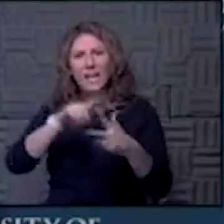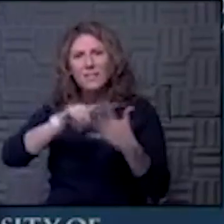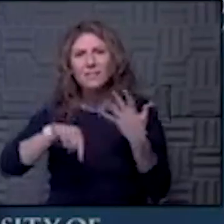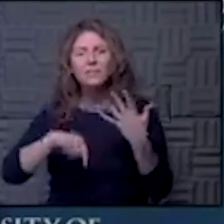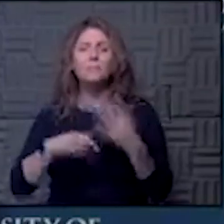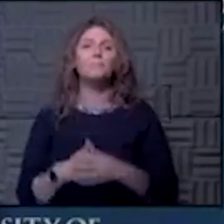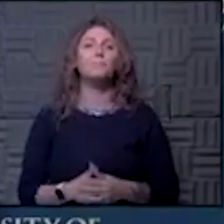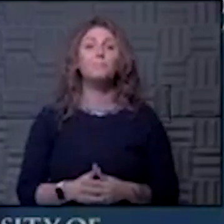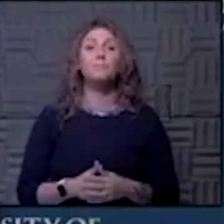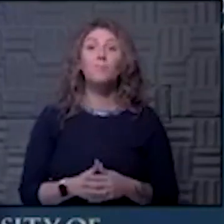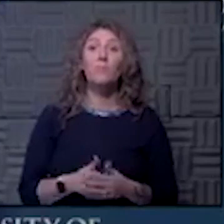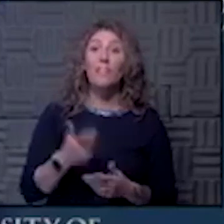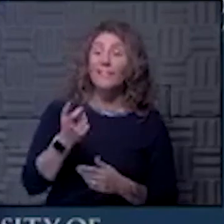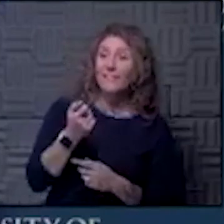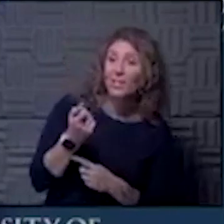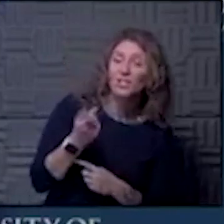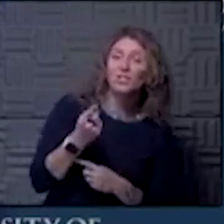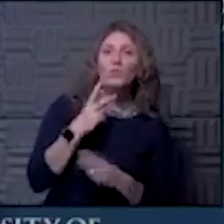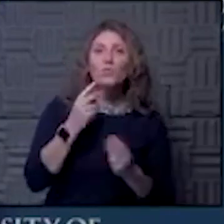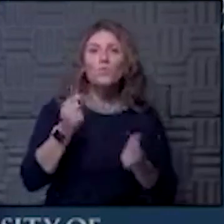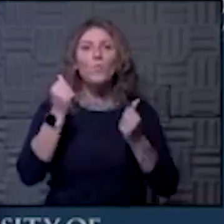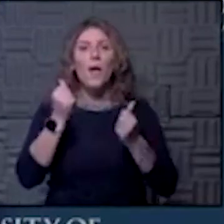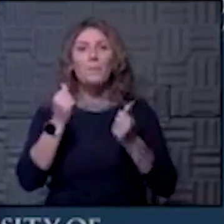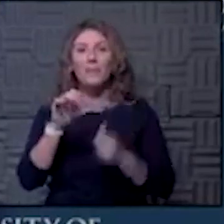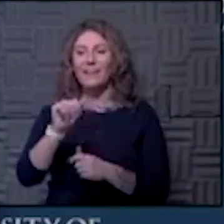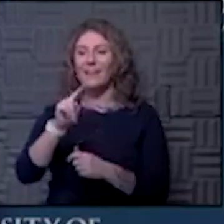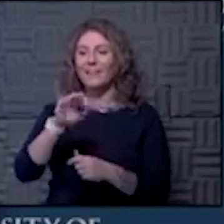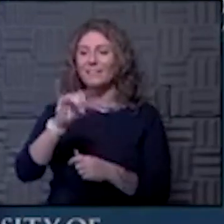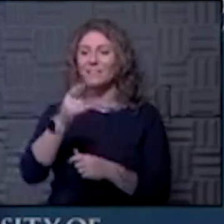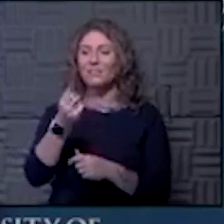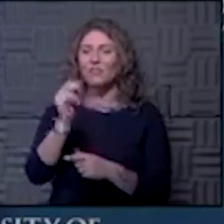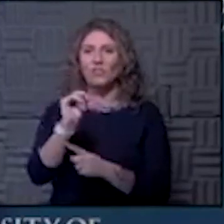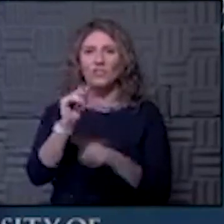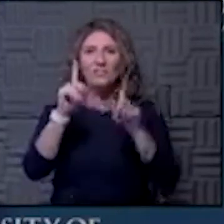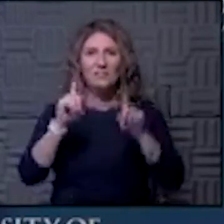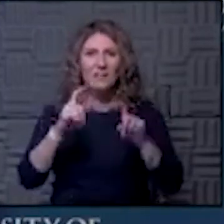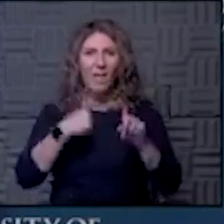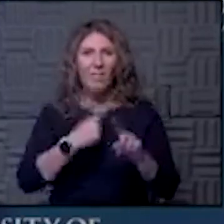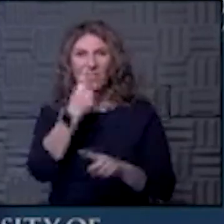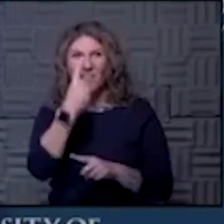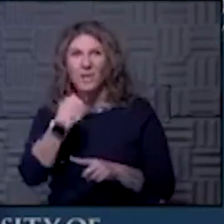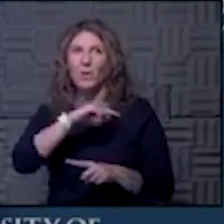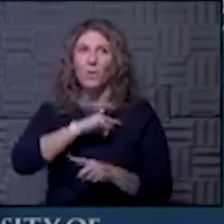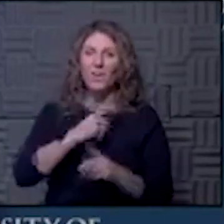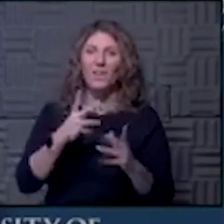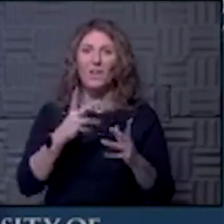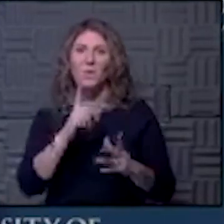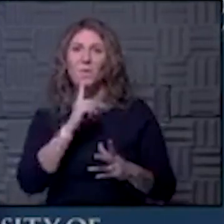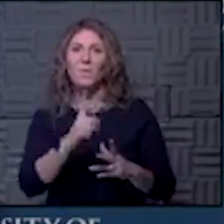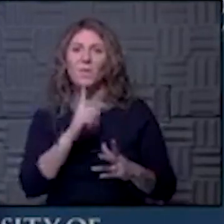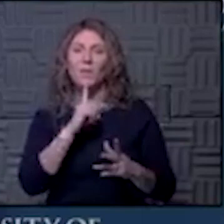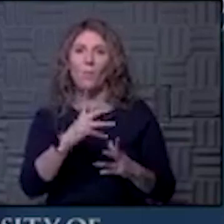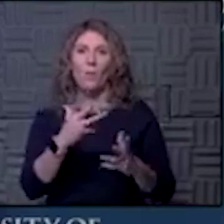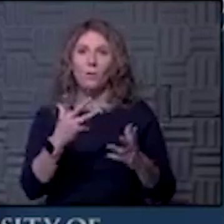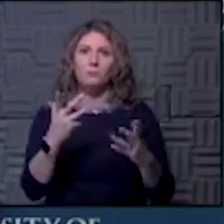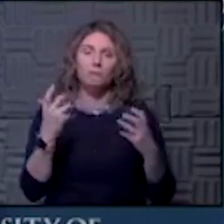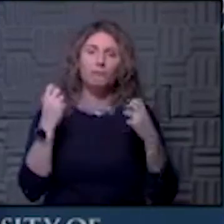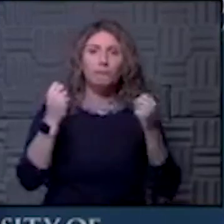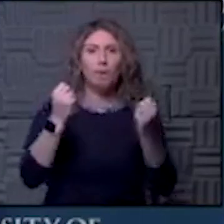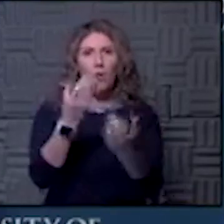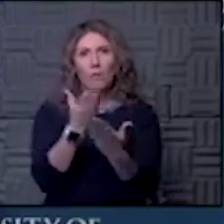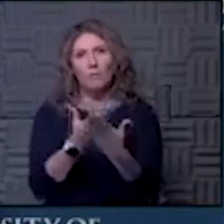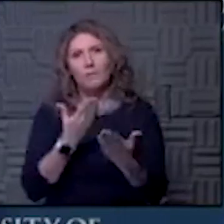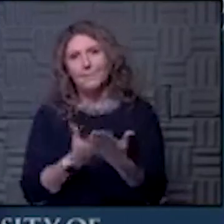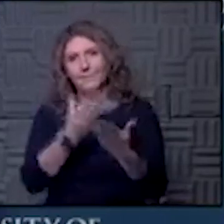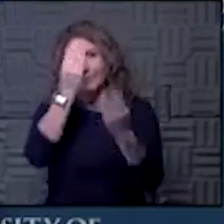Yeah, there's a lot of rapid antigen tests that are now available. I think that we are still waiting for really robust data. The